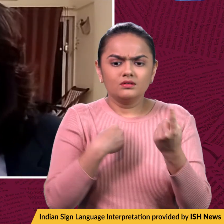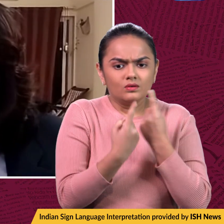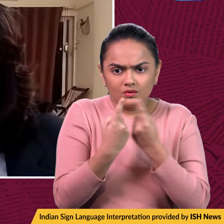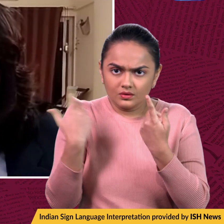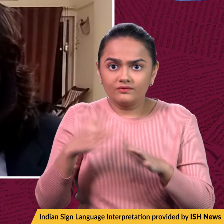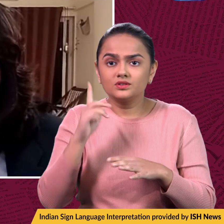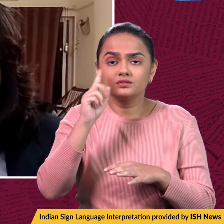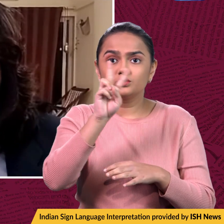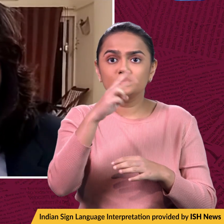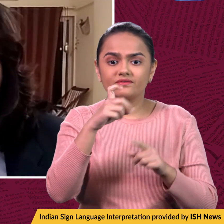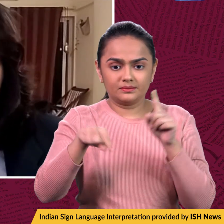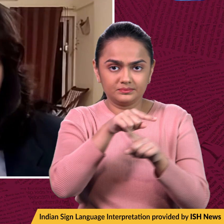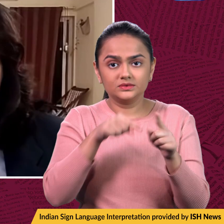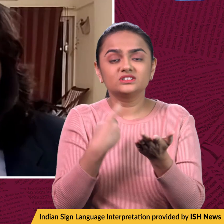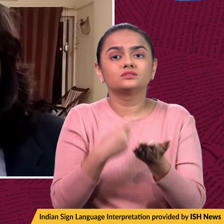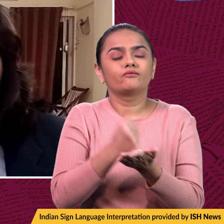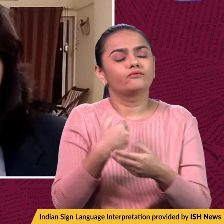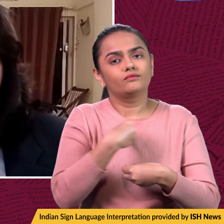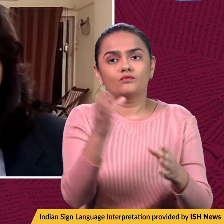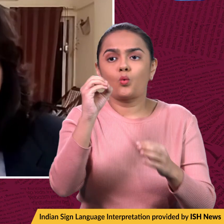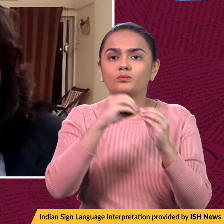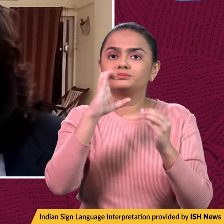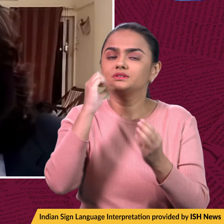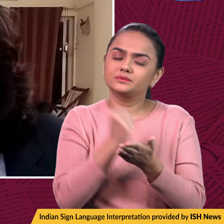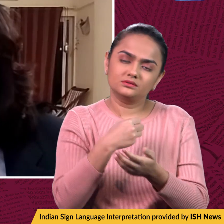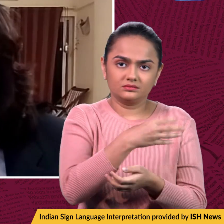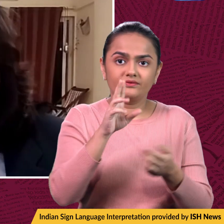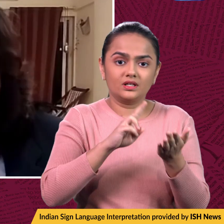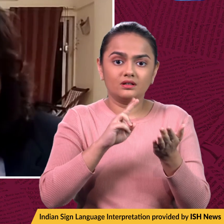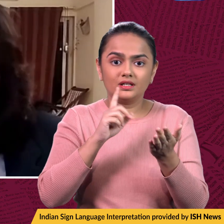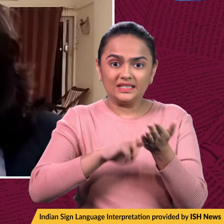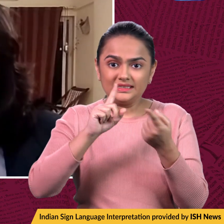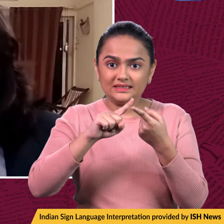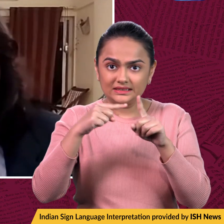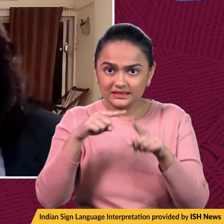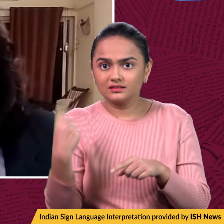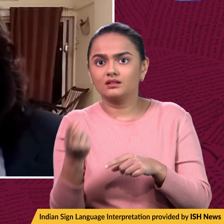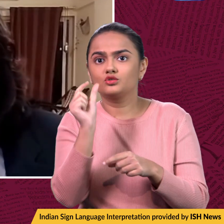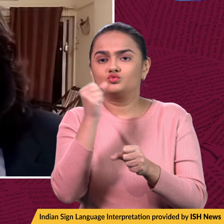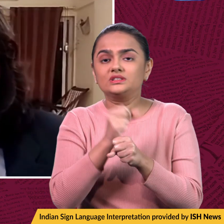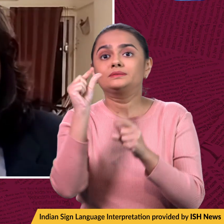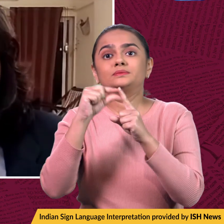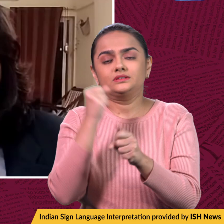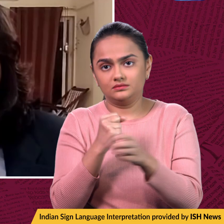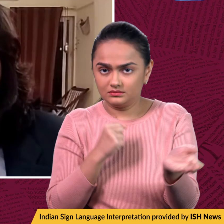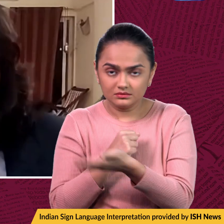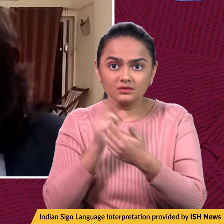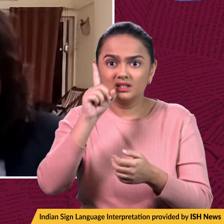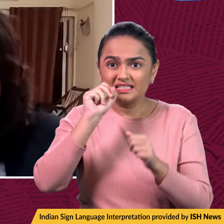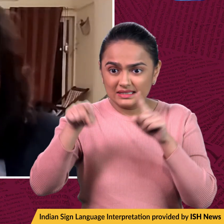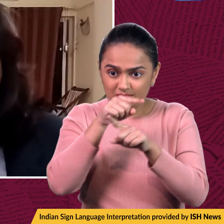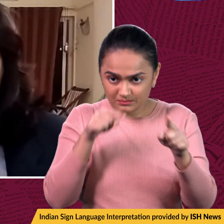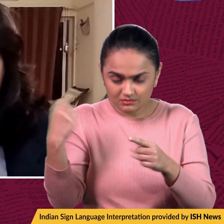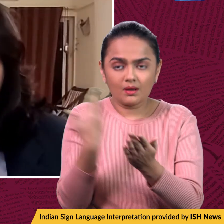constitutional validity of 27% reservation for OBC, NEET, PG and UG. For EWS this year, the 10%